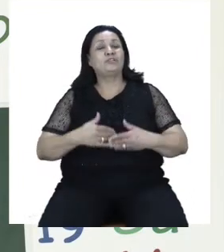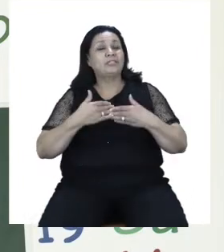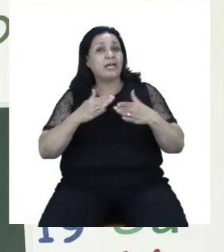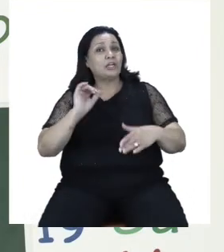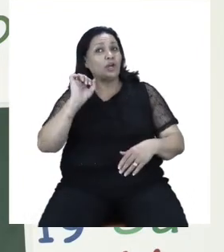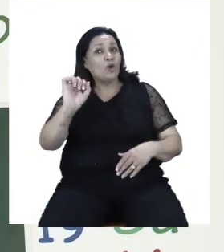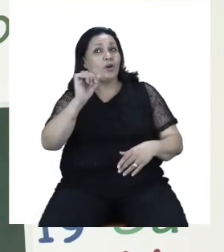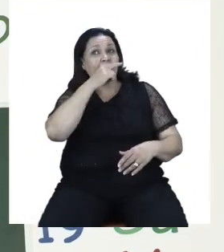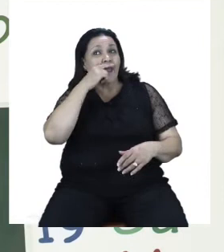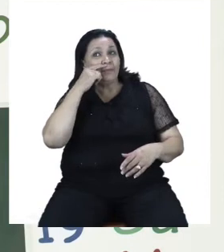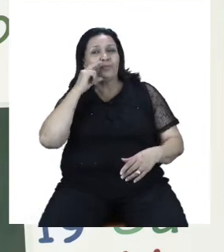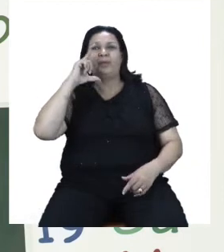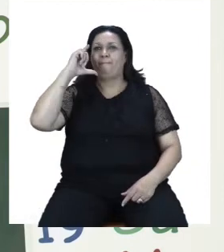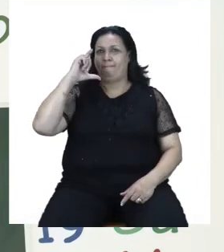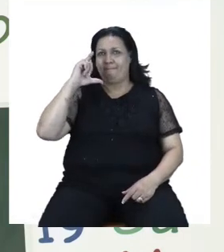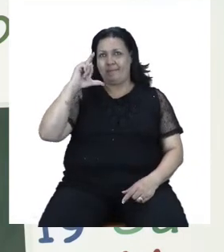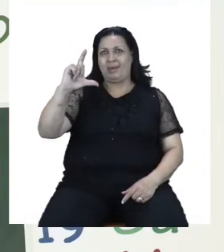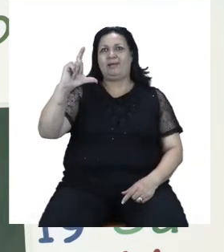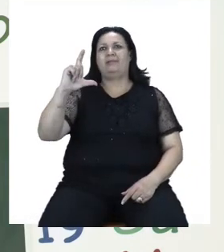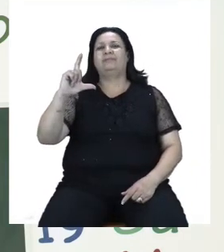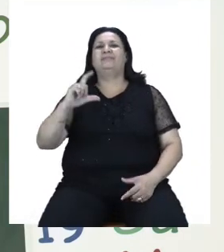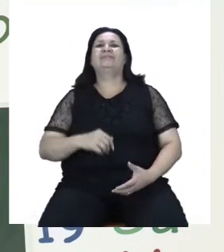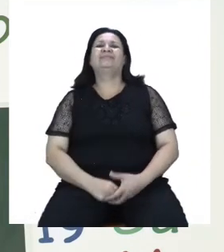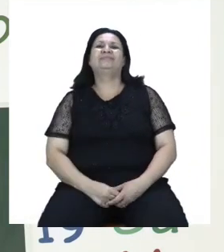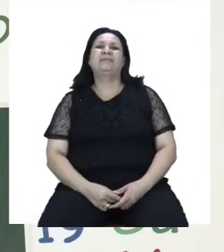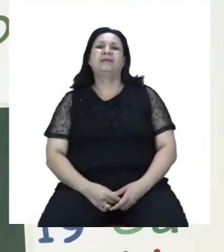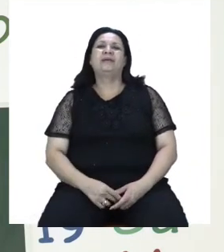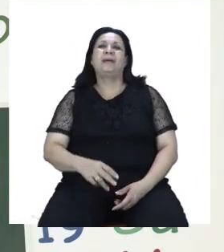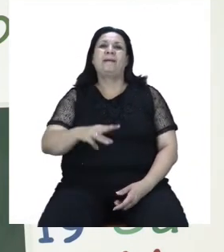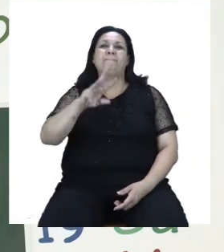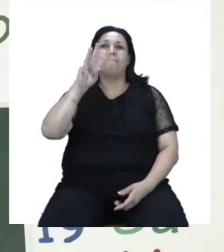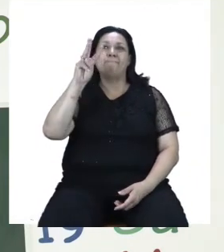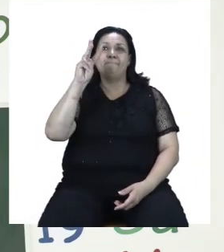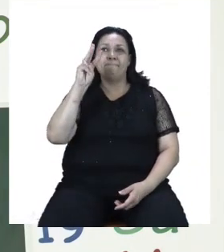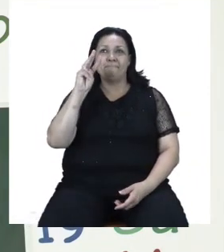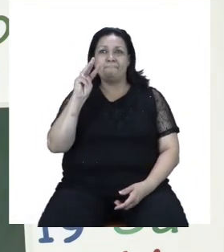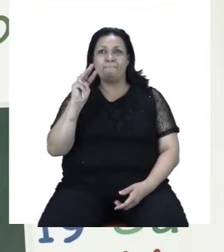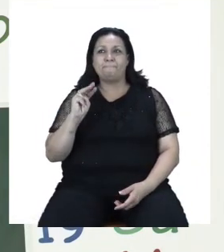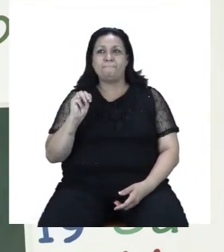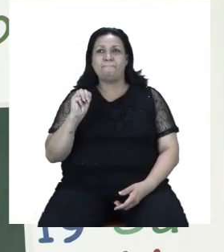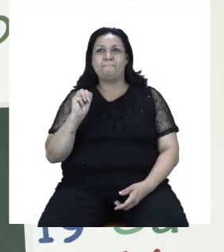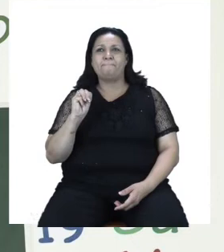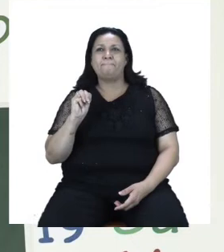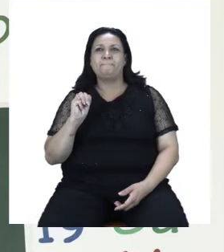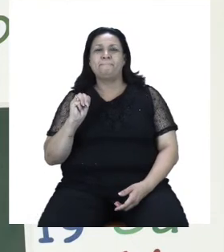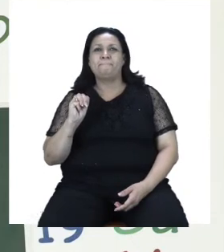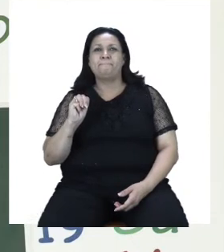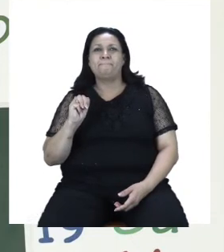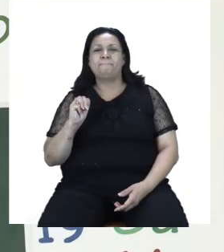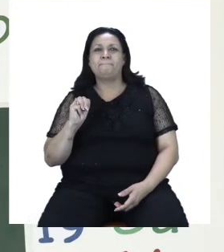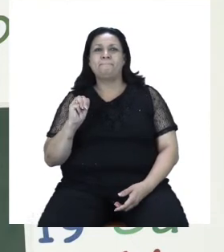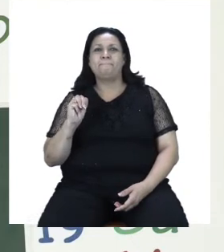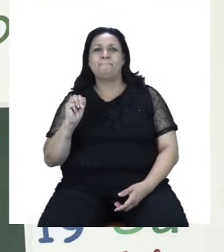letter. So mine starts with M. And remember, when you are